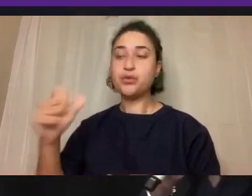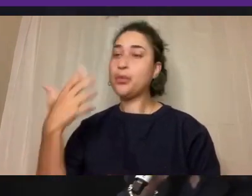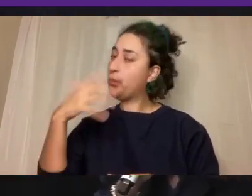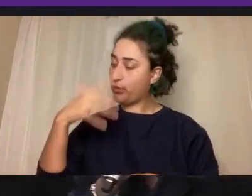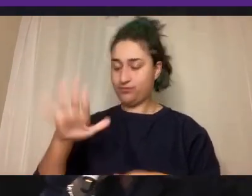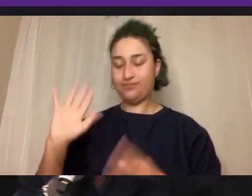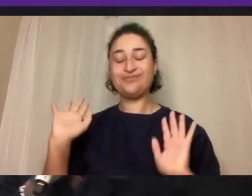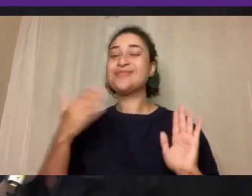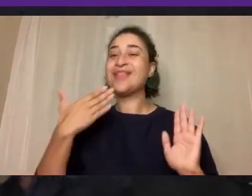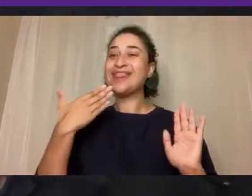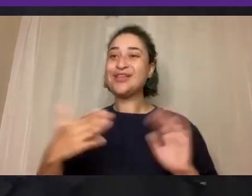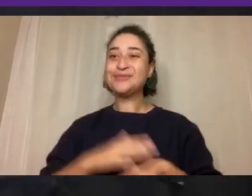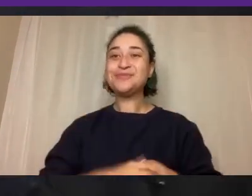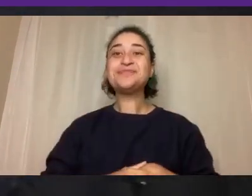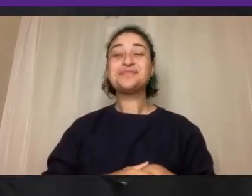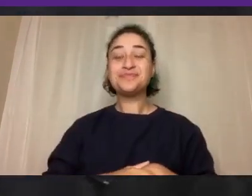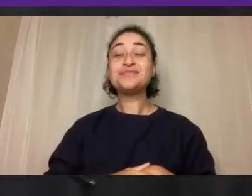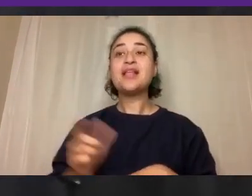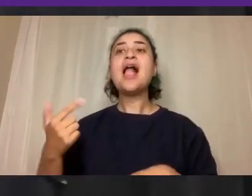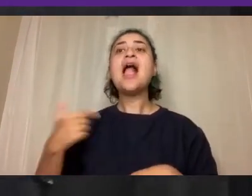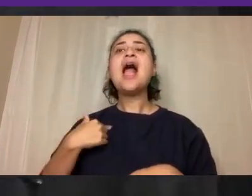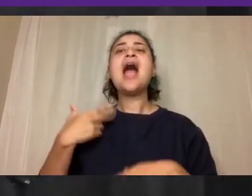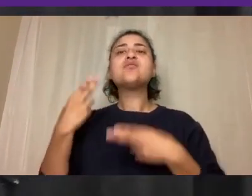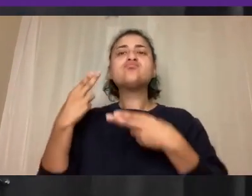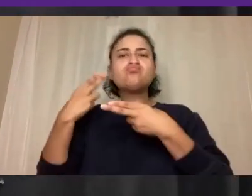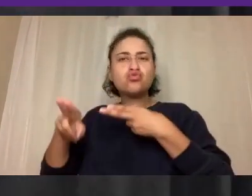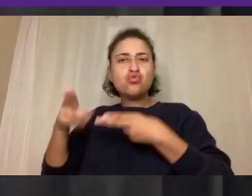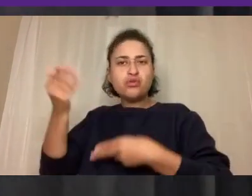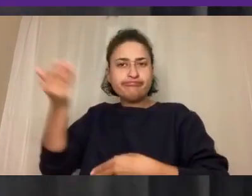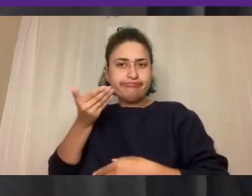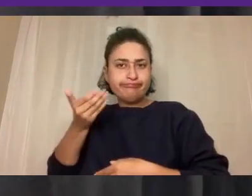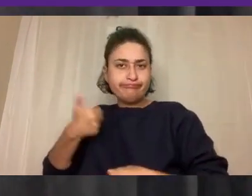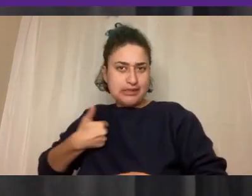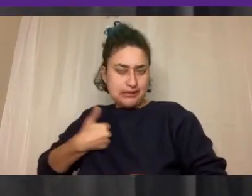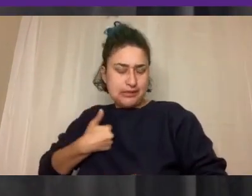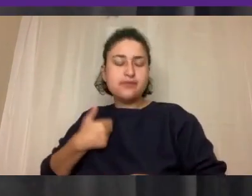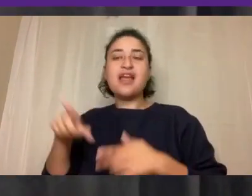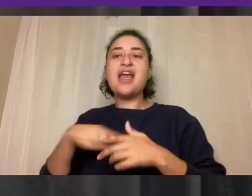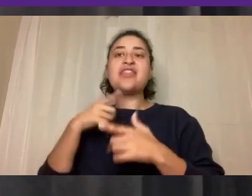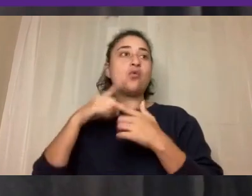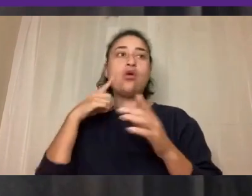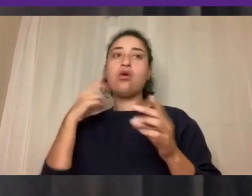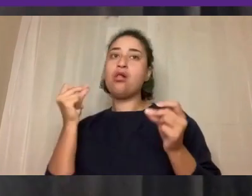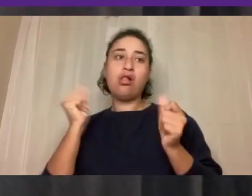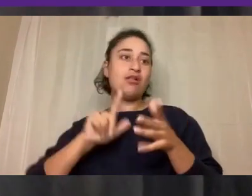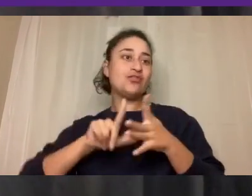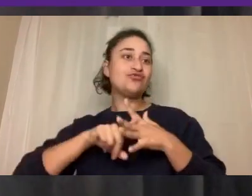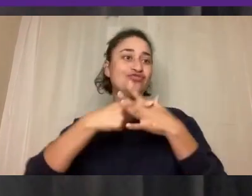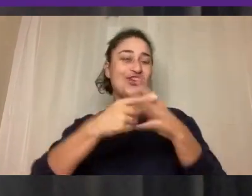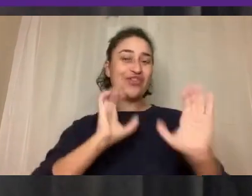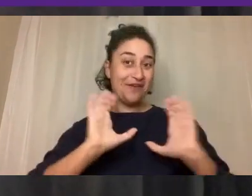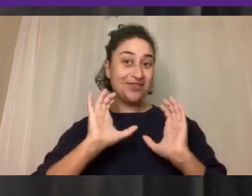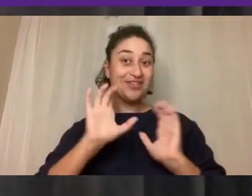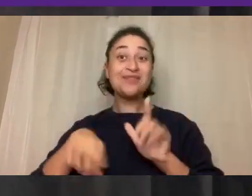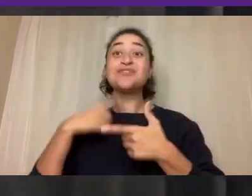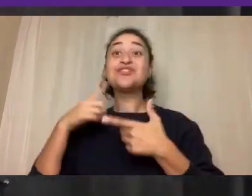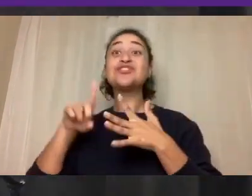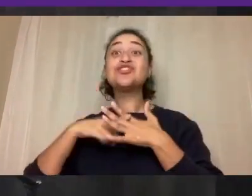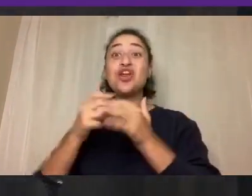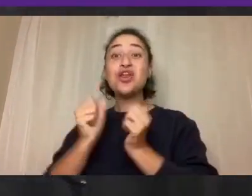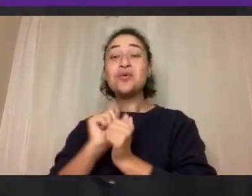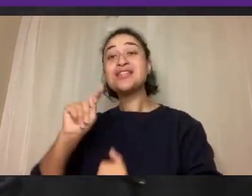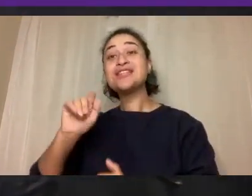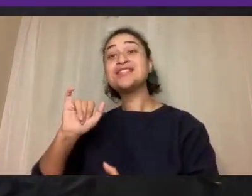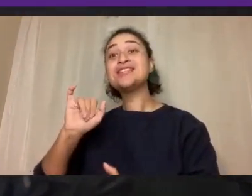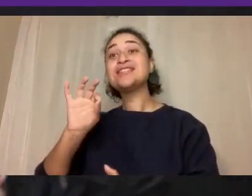I'll do a brief introduction before we jump into our conversation, starting with Tiffany. Tiffany is the Barbara and